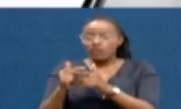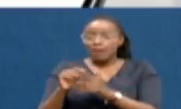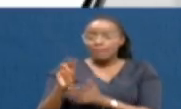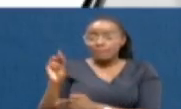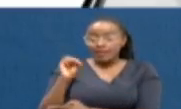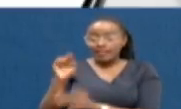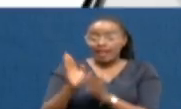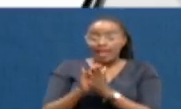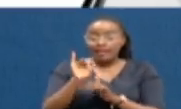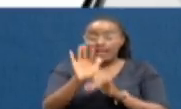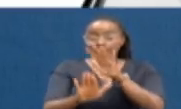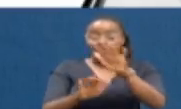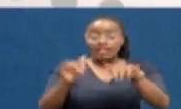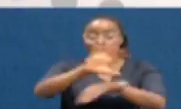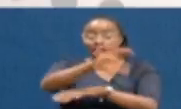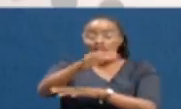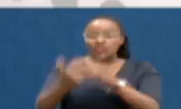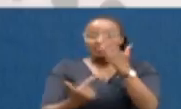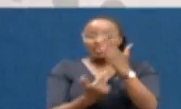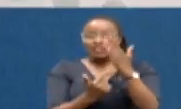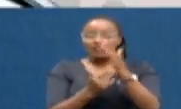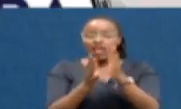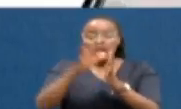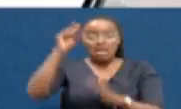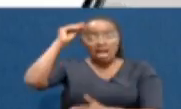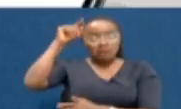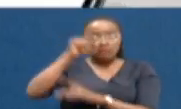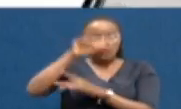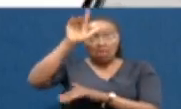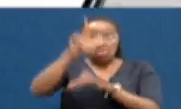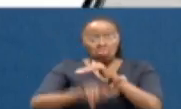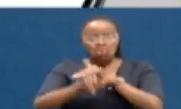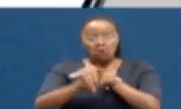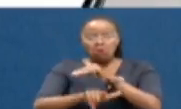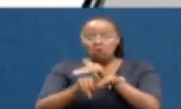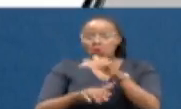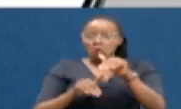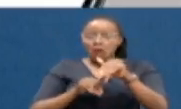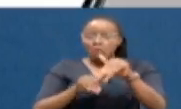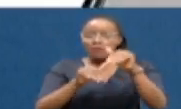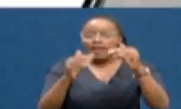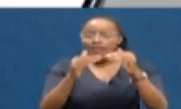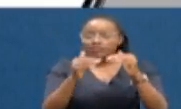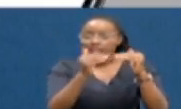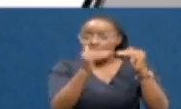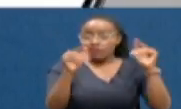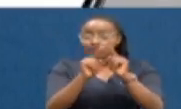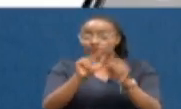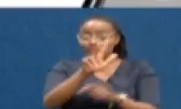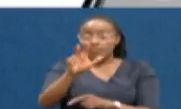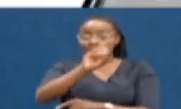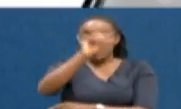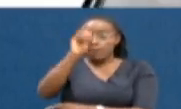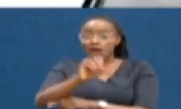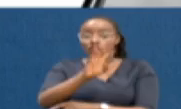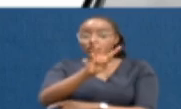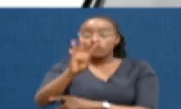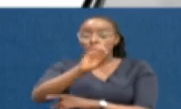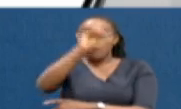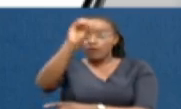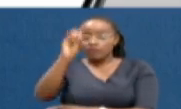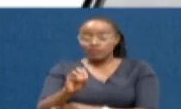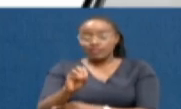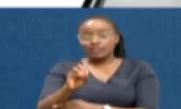Mandera and Kirinyaga. Taita Taveta and Kiambu have a low compliance rate at 33% and